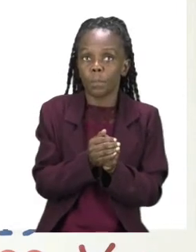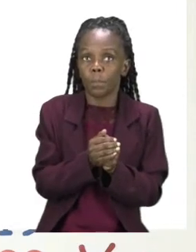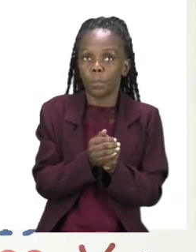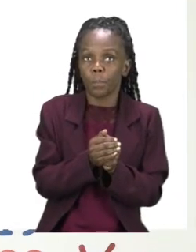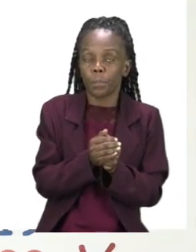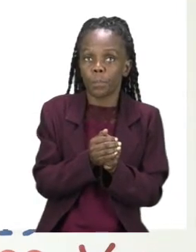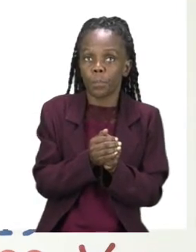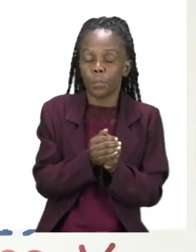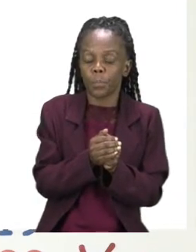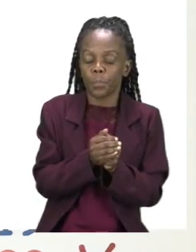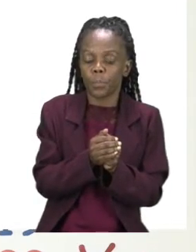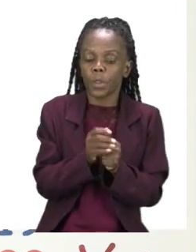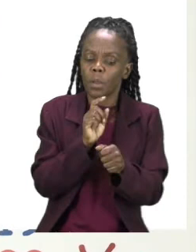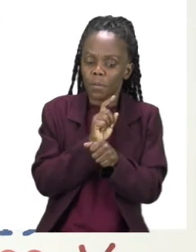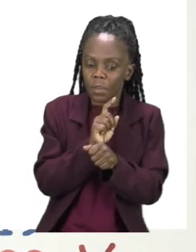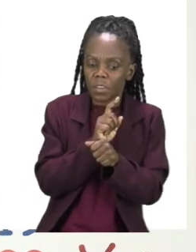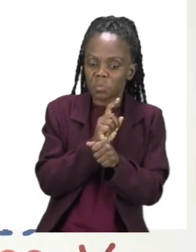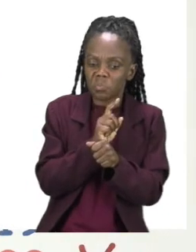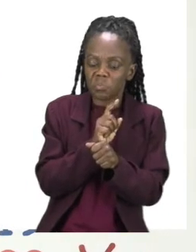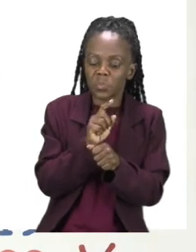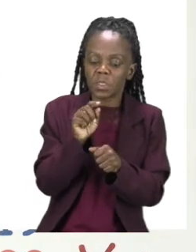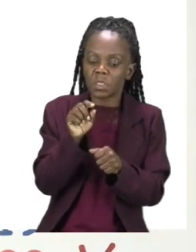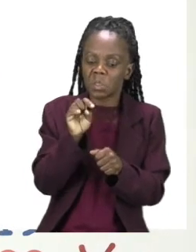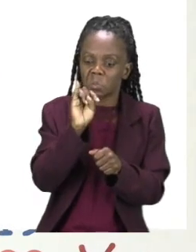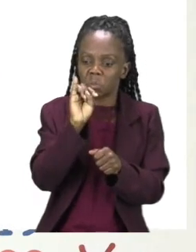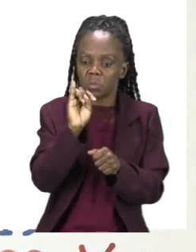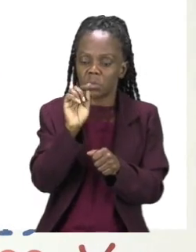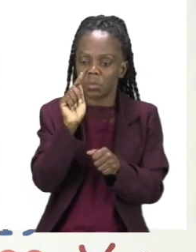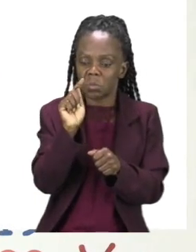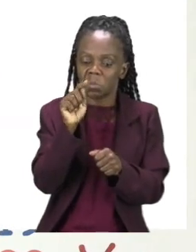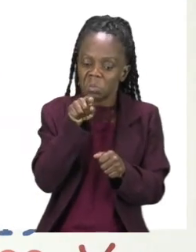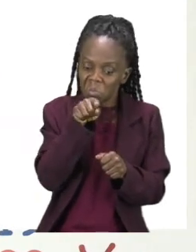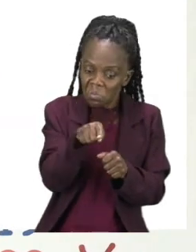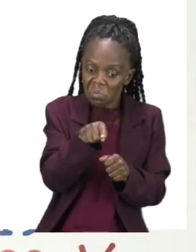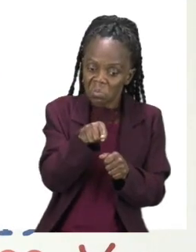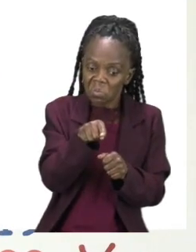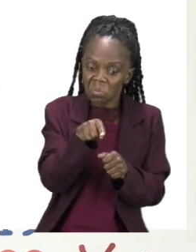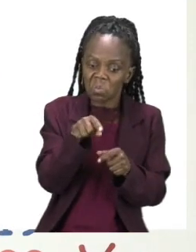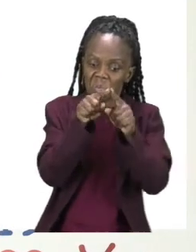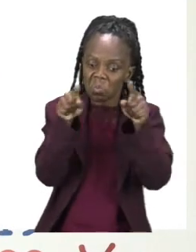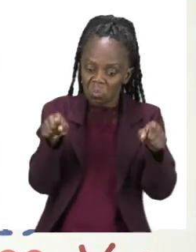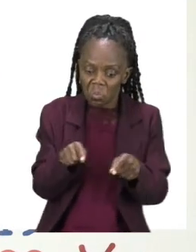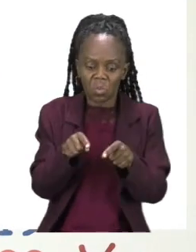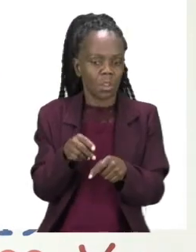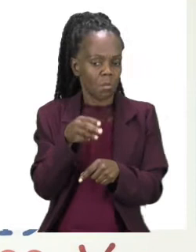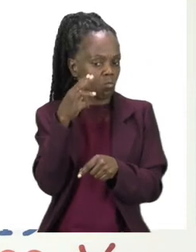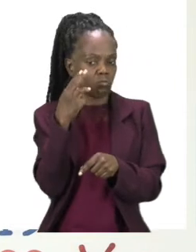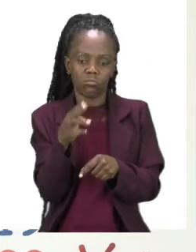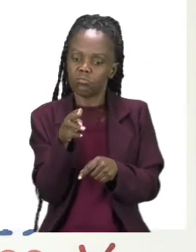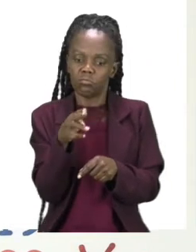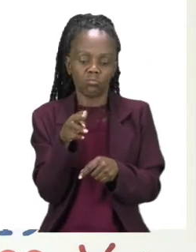in the box. Can I do that? No, boys and girls, I can't